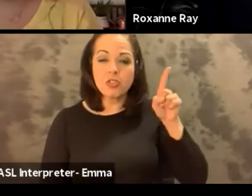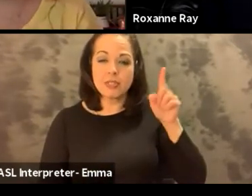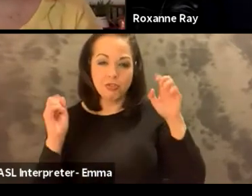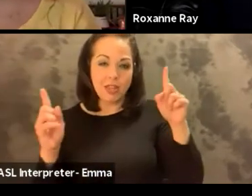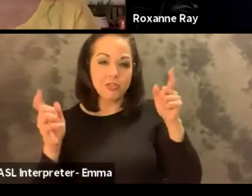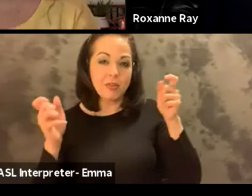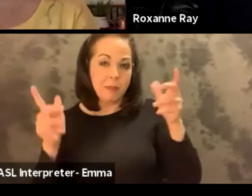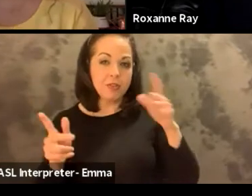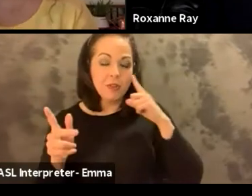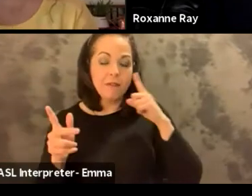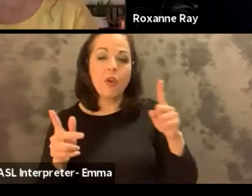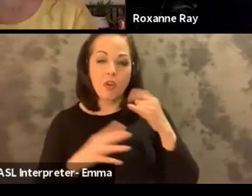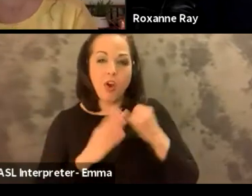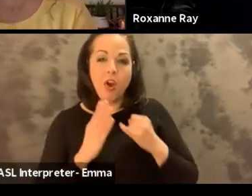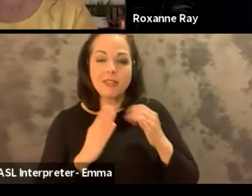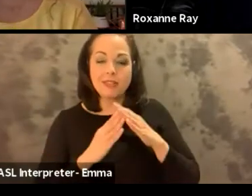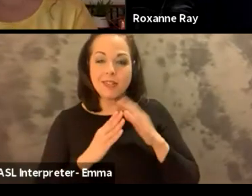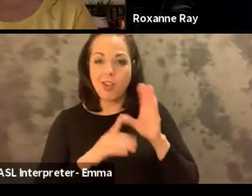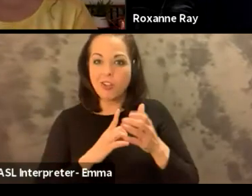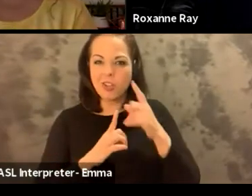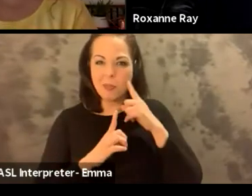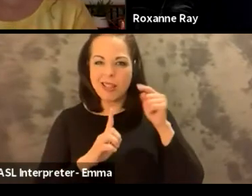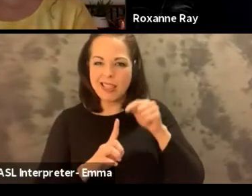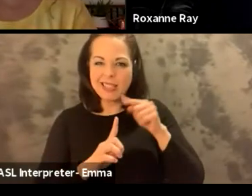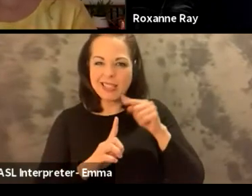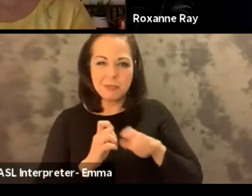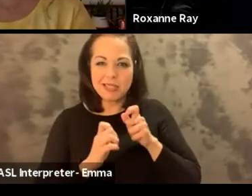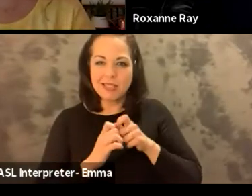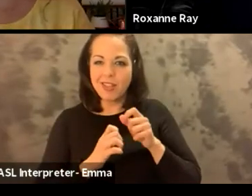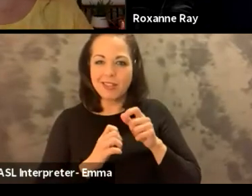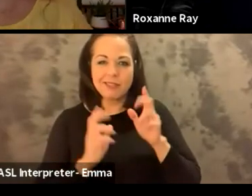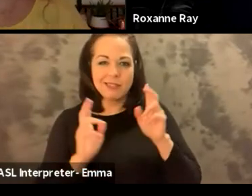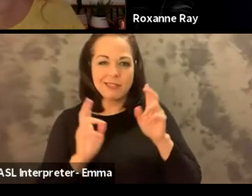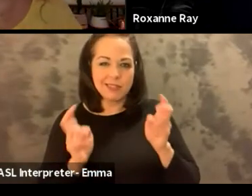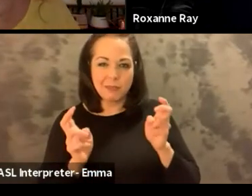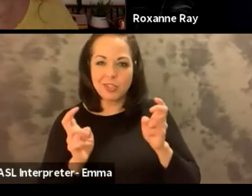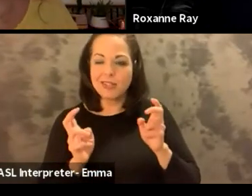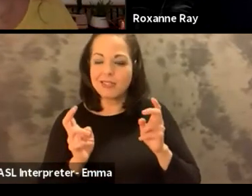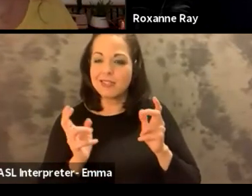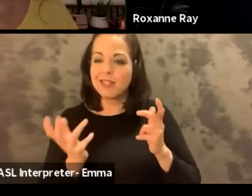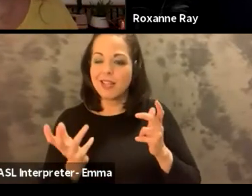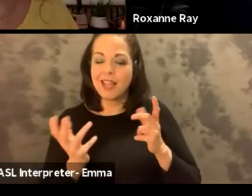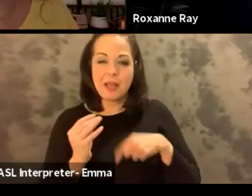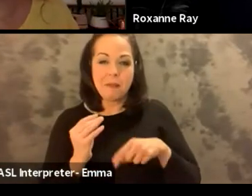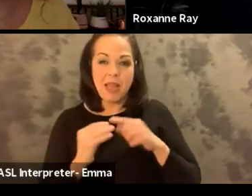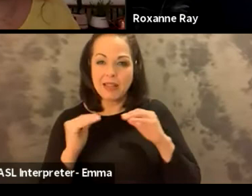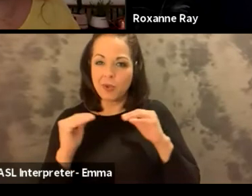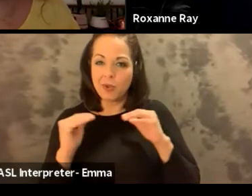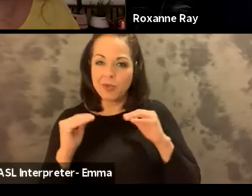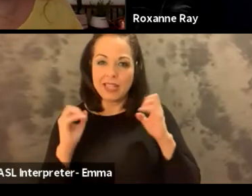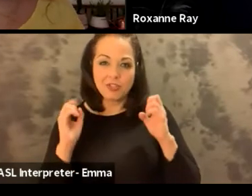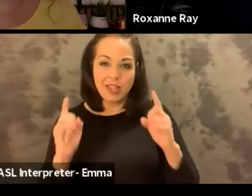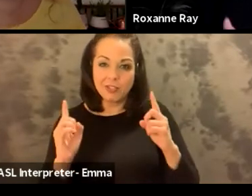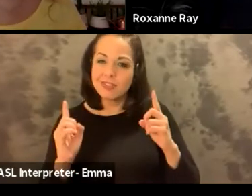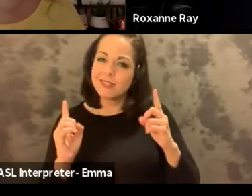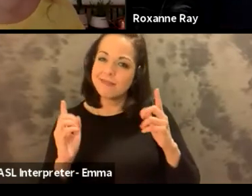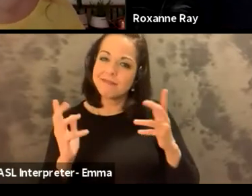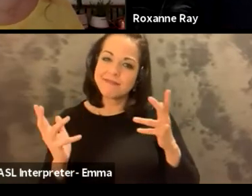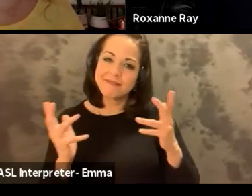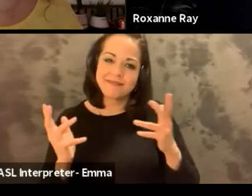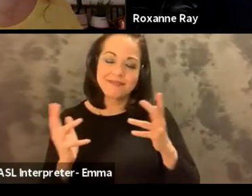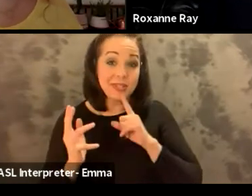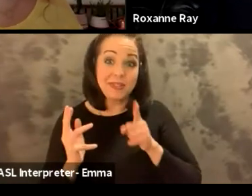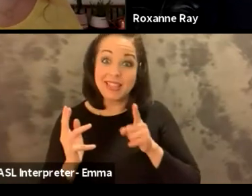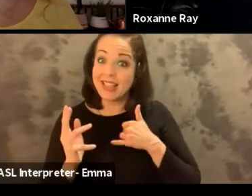Arts and Culture, about just this very subject and about equity in education. So that's